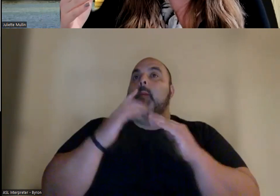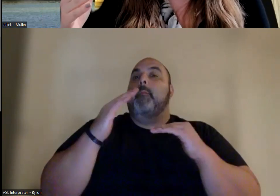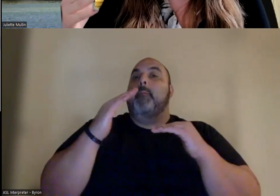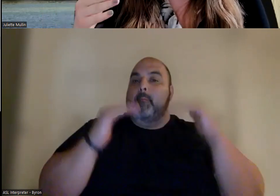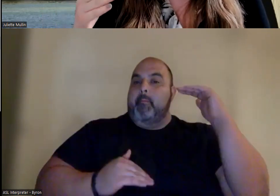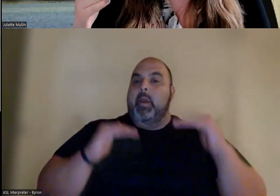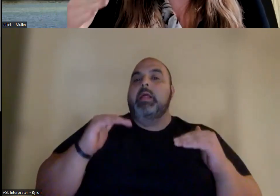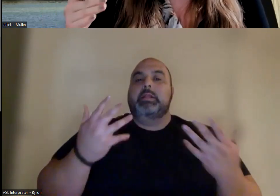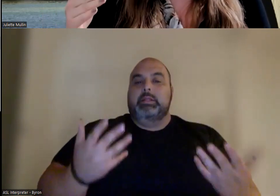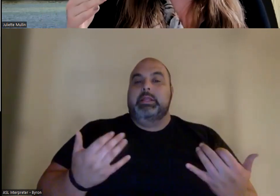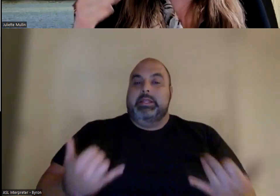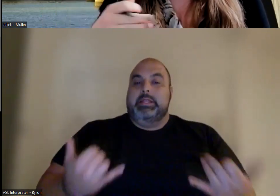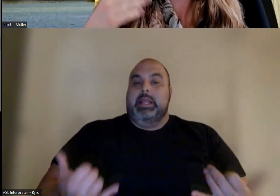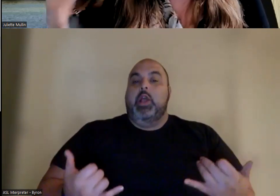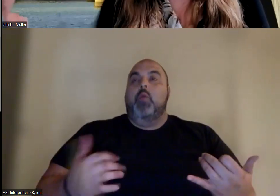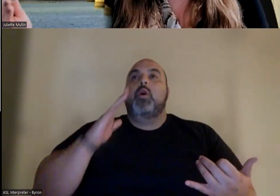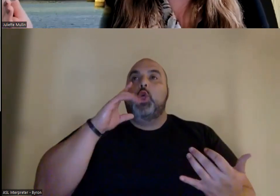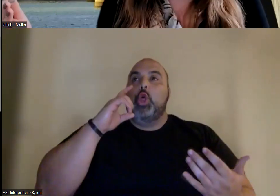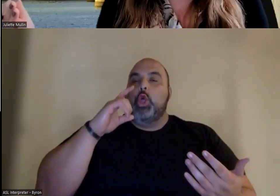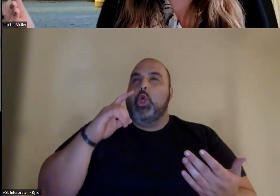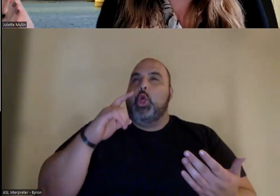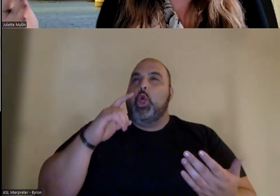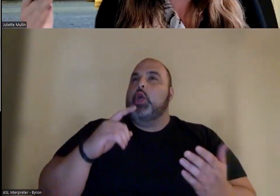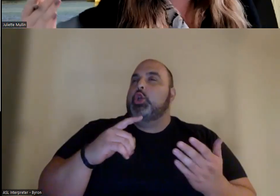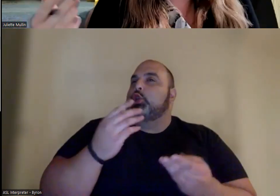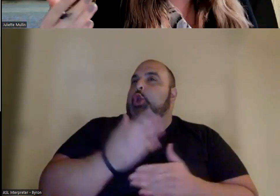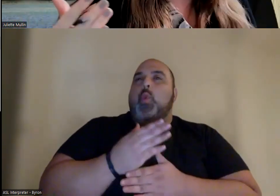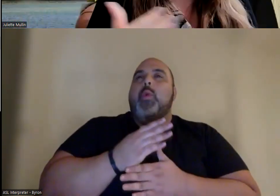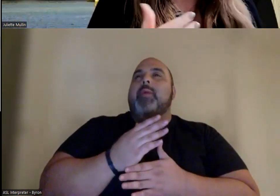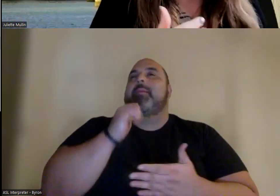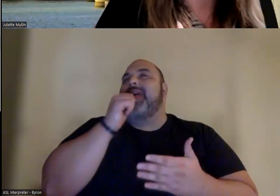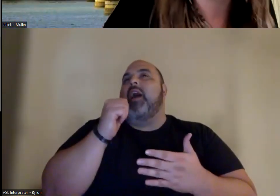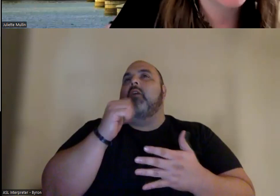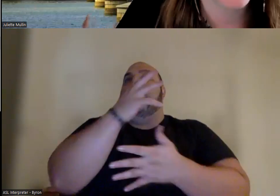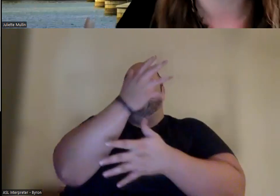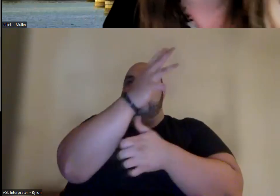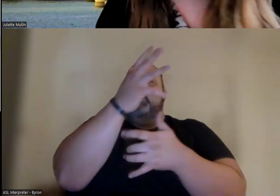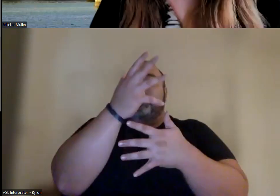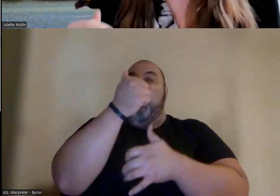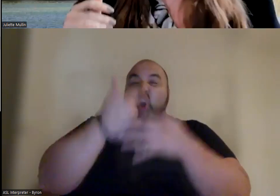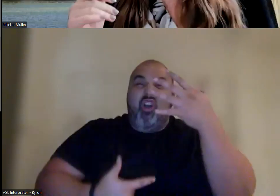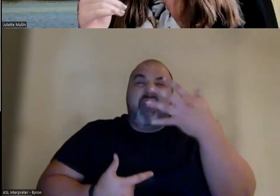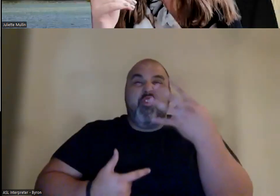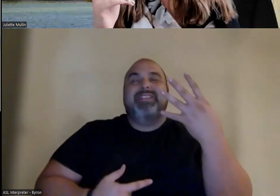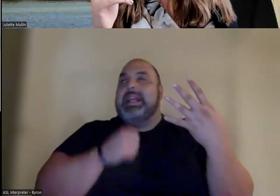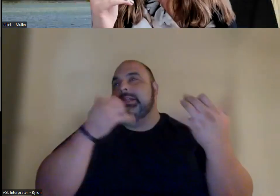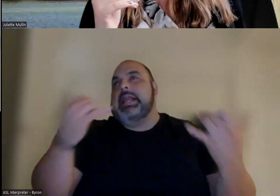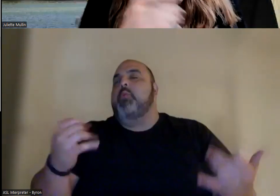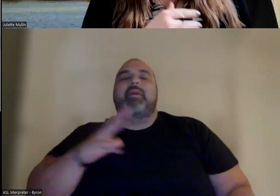acknowledge right now that we probably, we may not get through all four of our principles today, and that's okay.